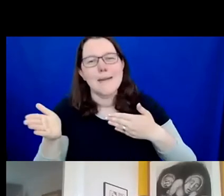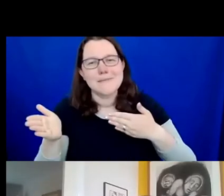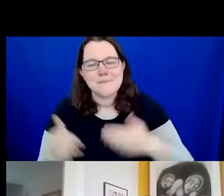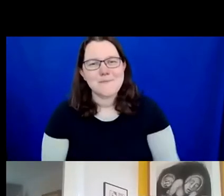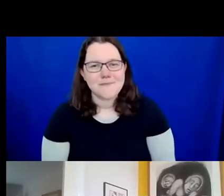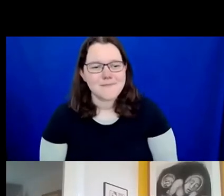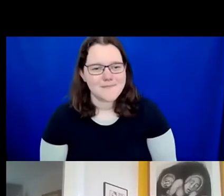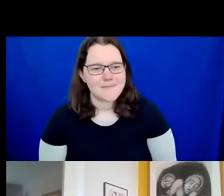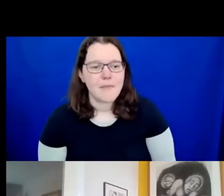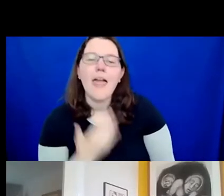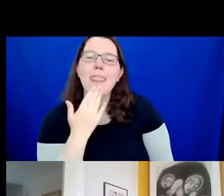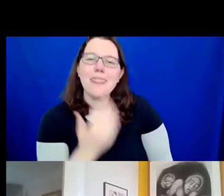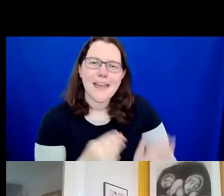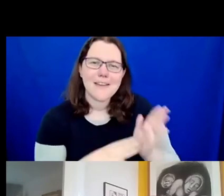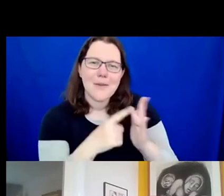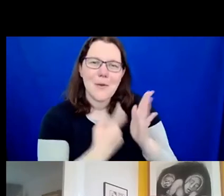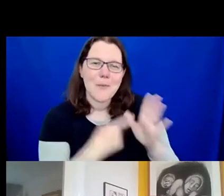Thank you, Morag.